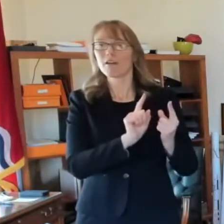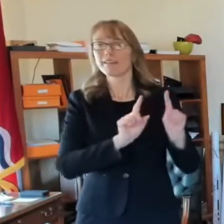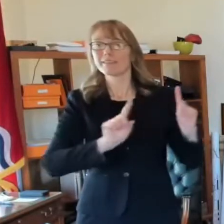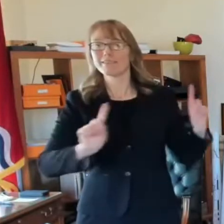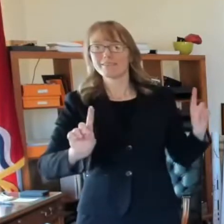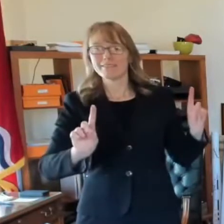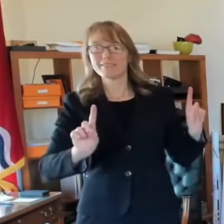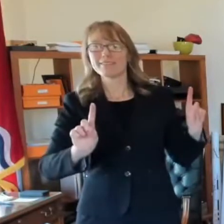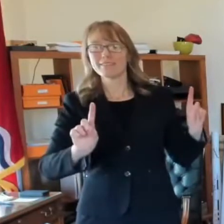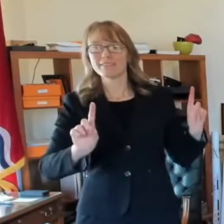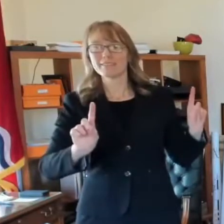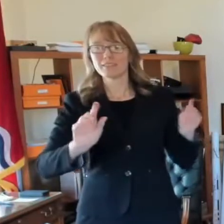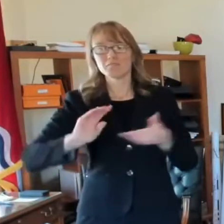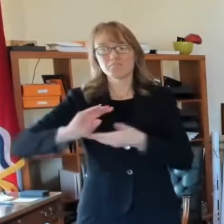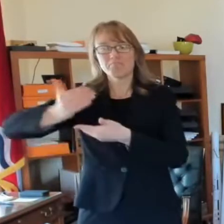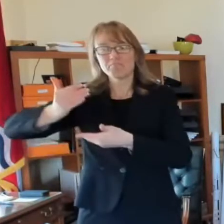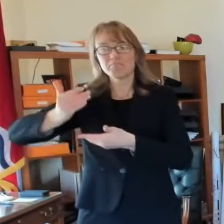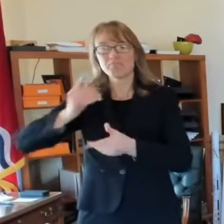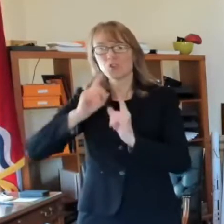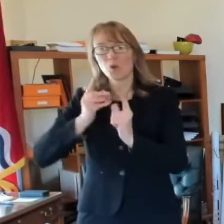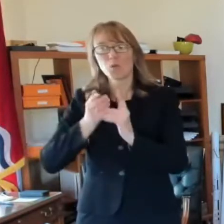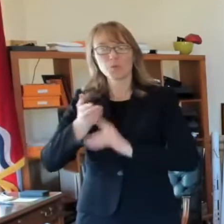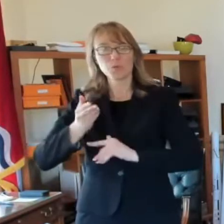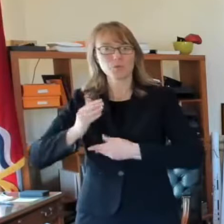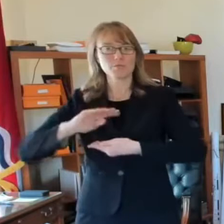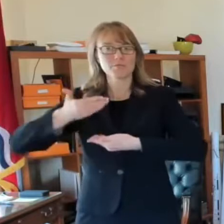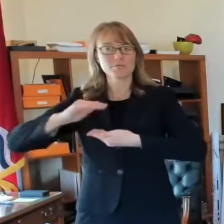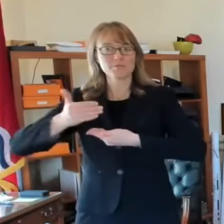And you know, I'll just mention that